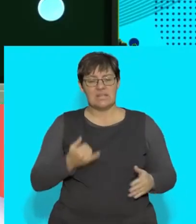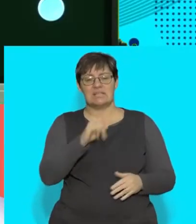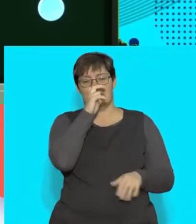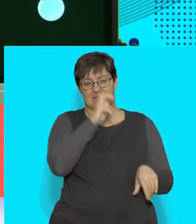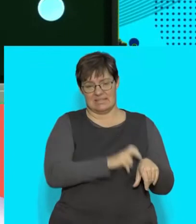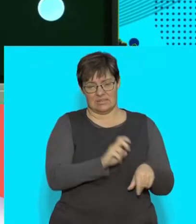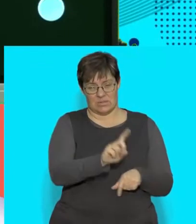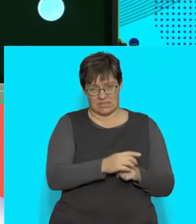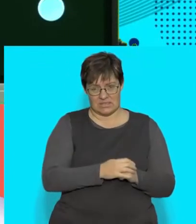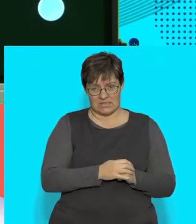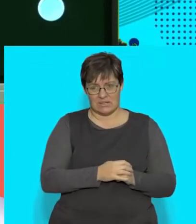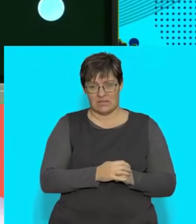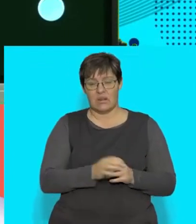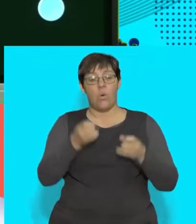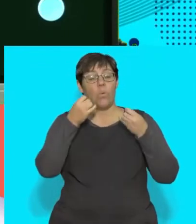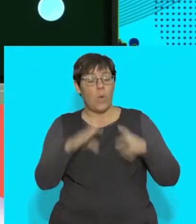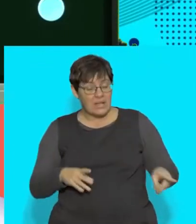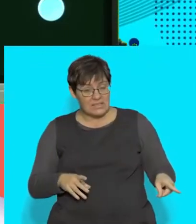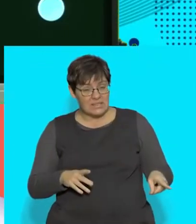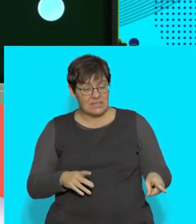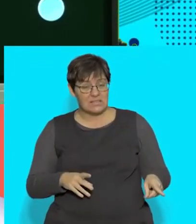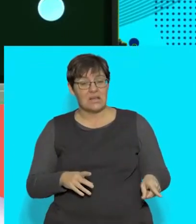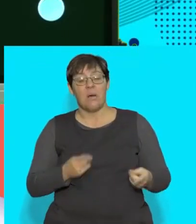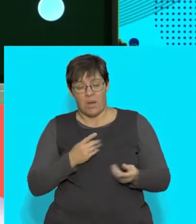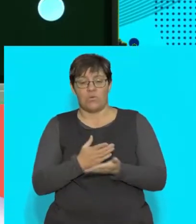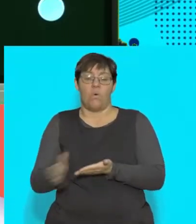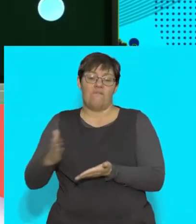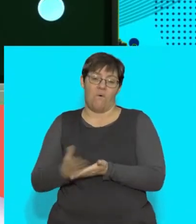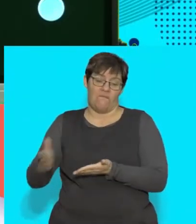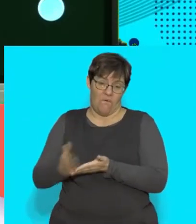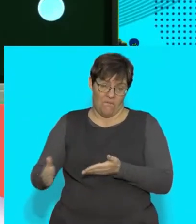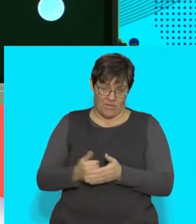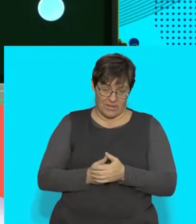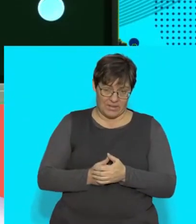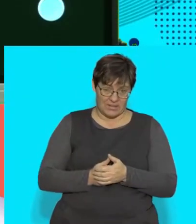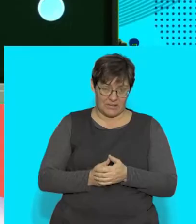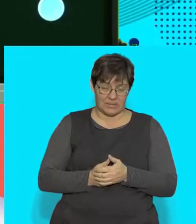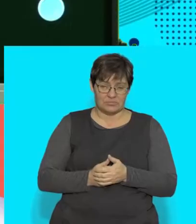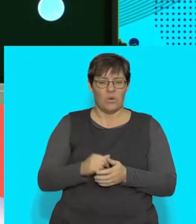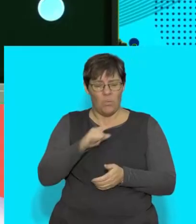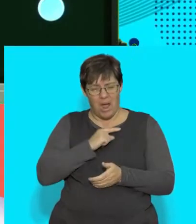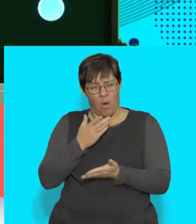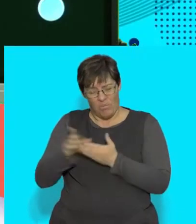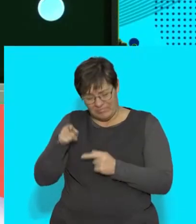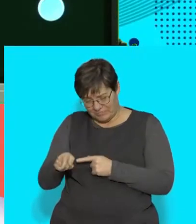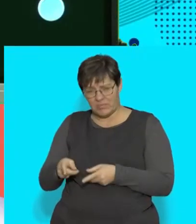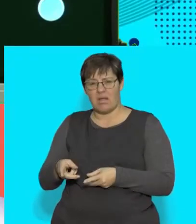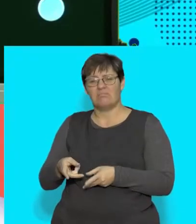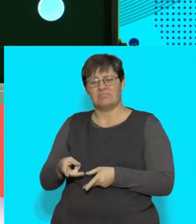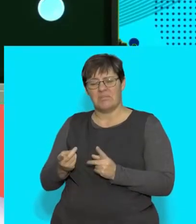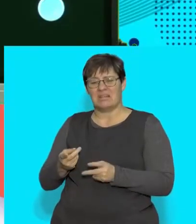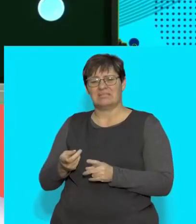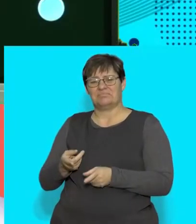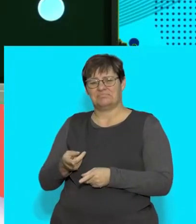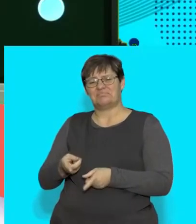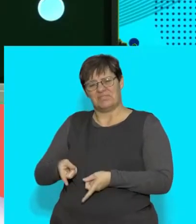needs, and I need to get rid of the waste that could be harmful to me. And that is the function of the kidney. But the kidney is made up